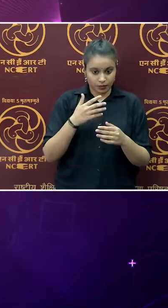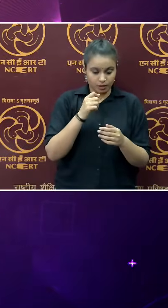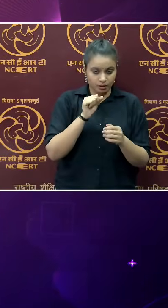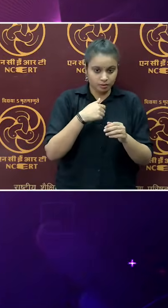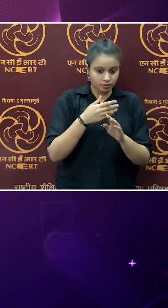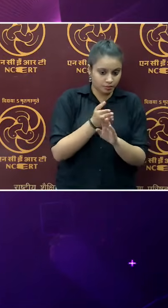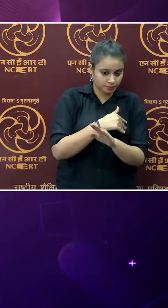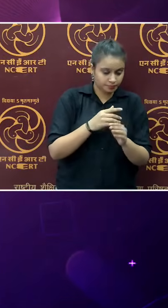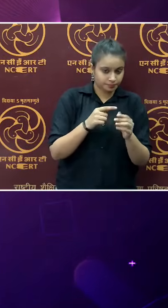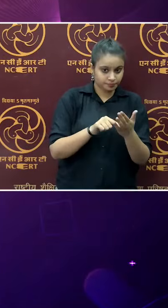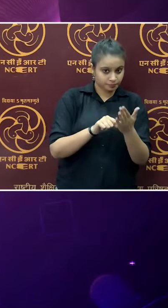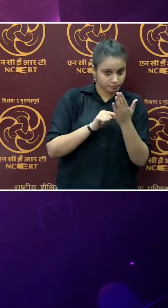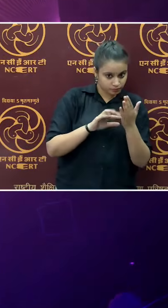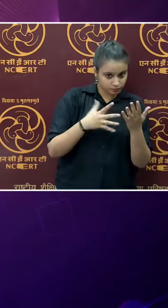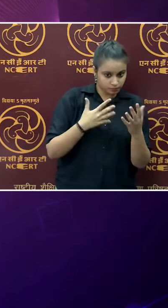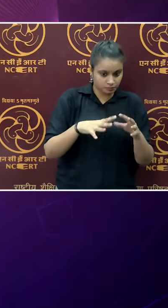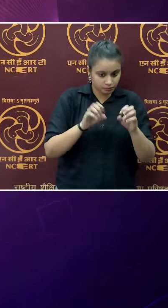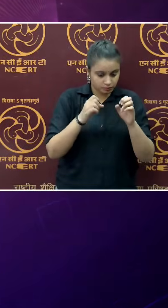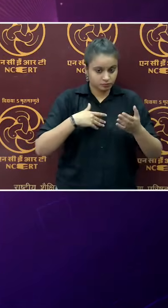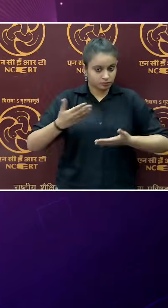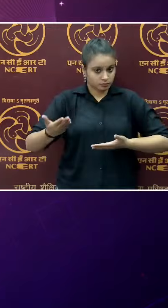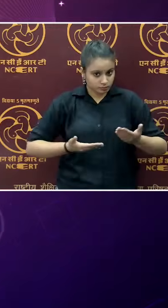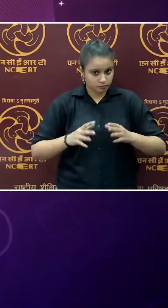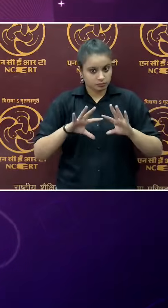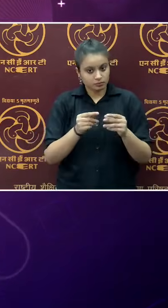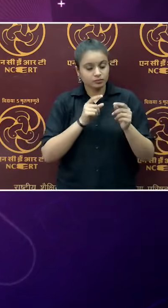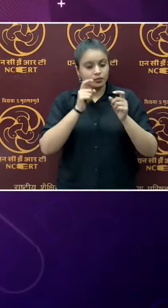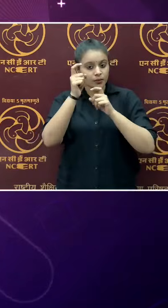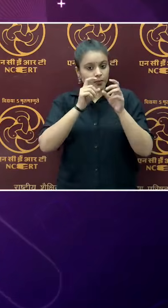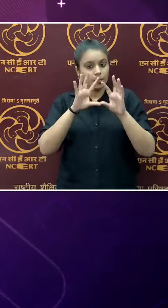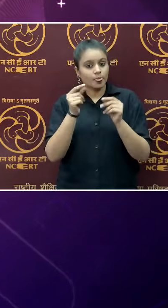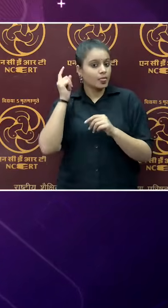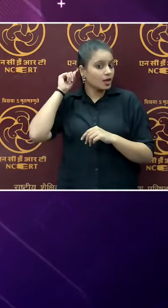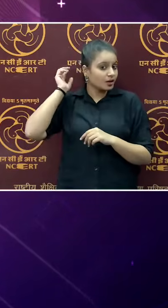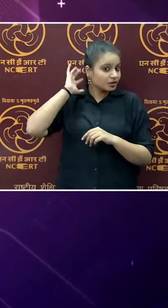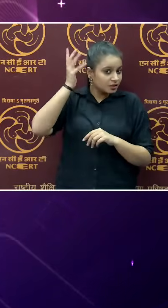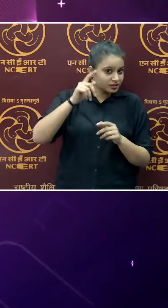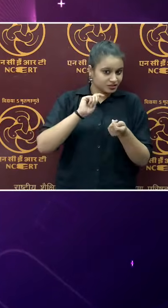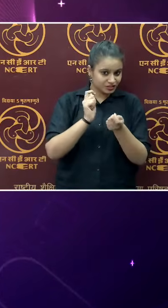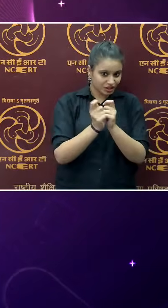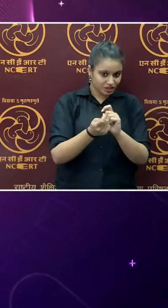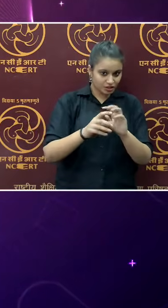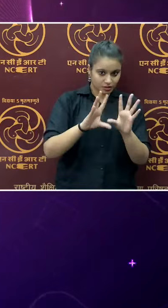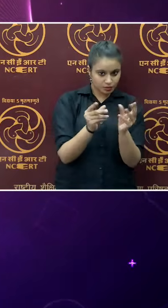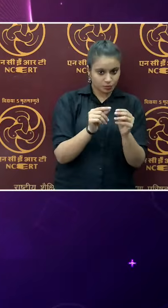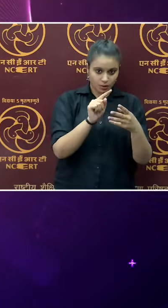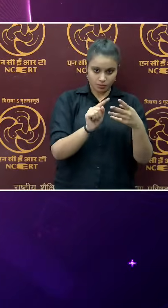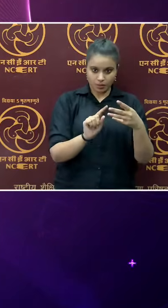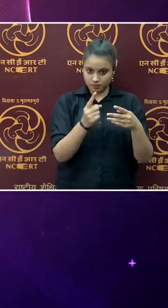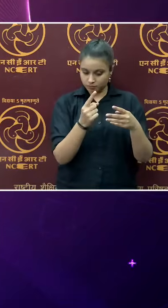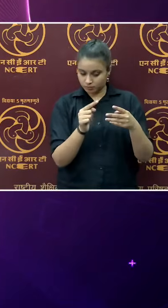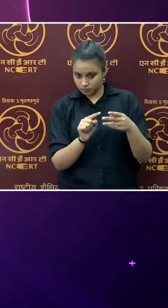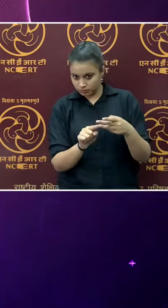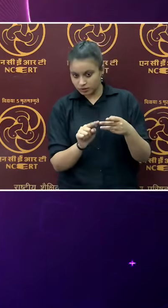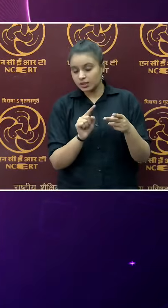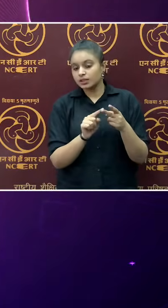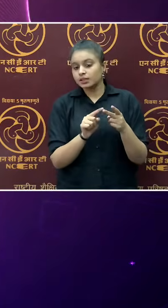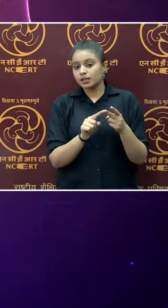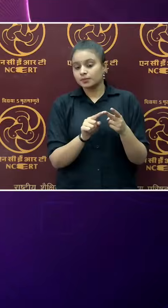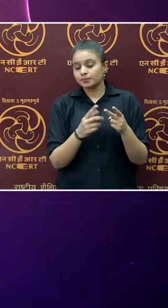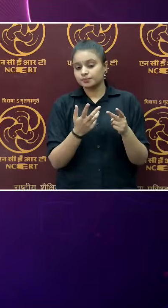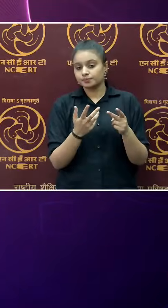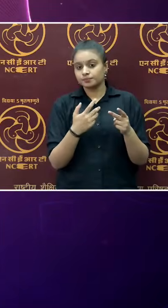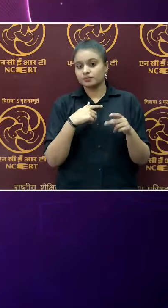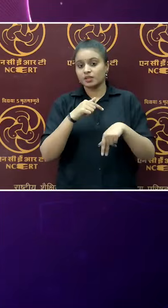signs, recognizing behavioral, emotional, and cognitive changes. As it was told, it is one important aspect. And the second thing is